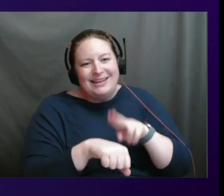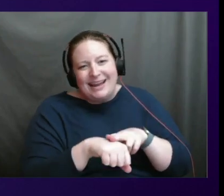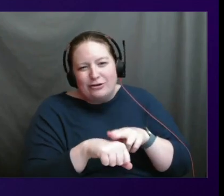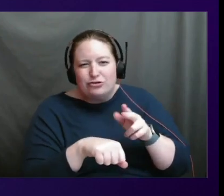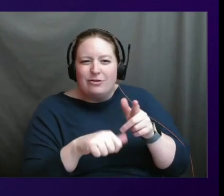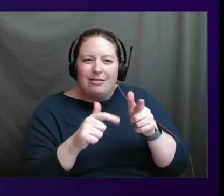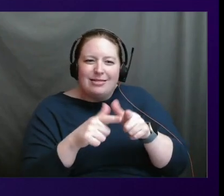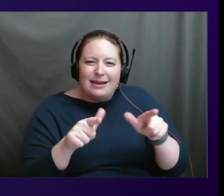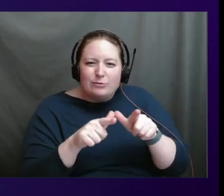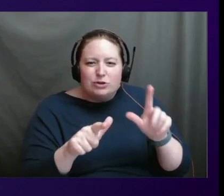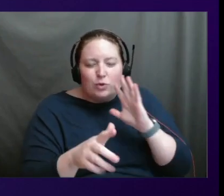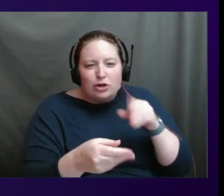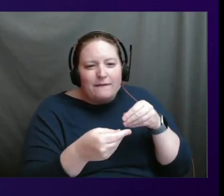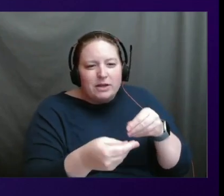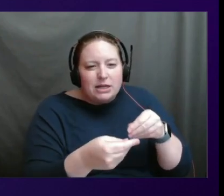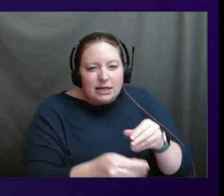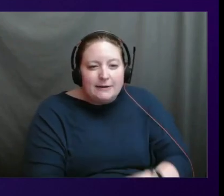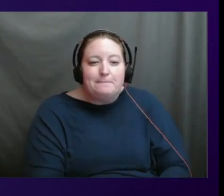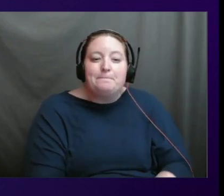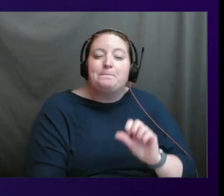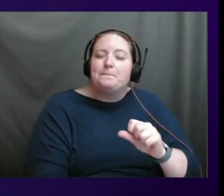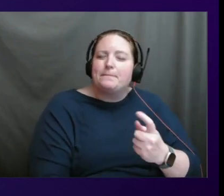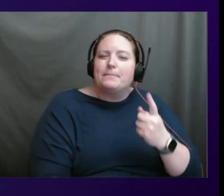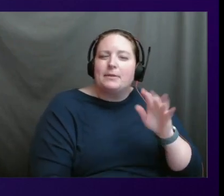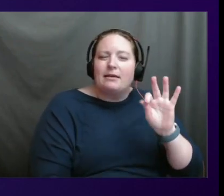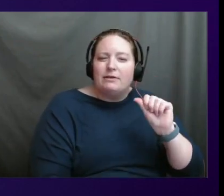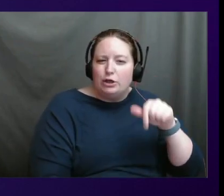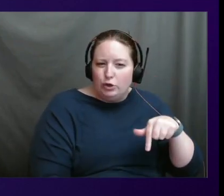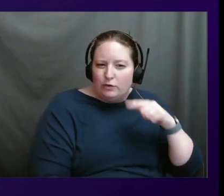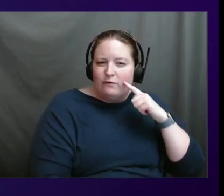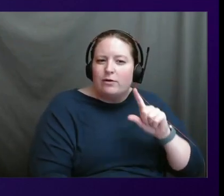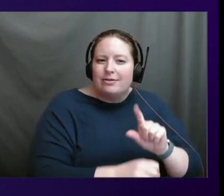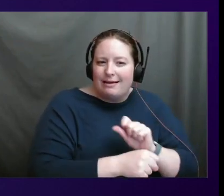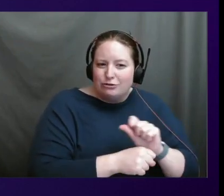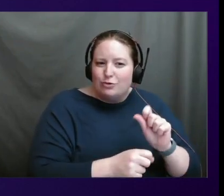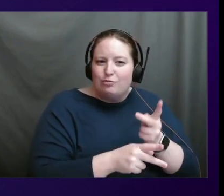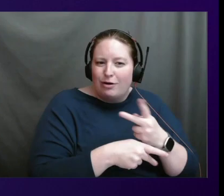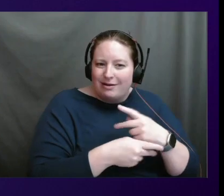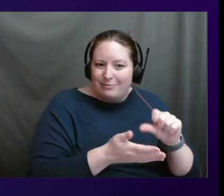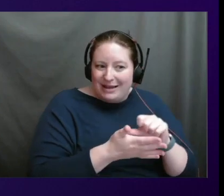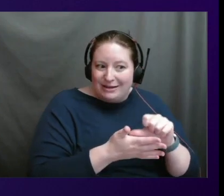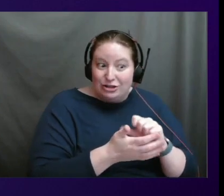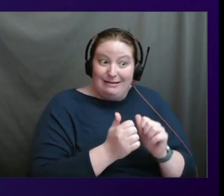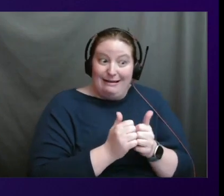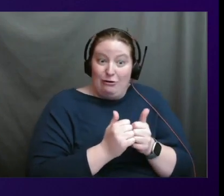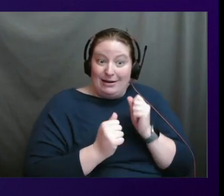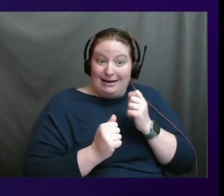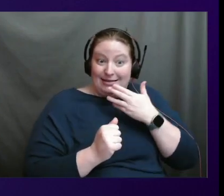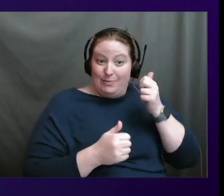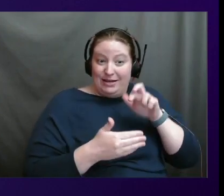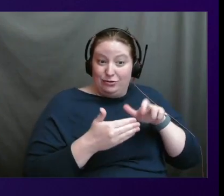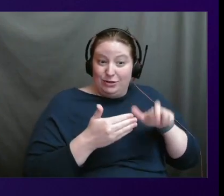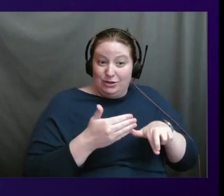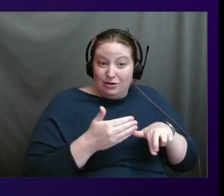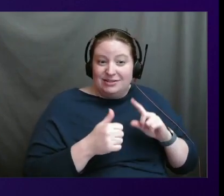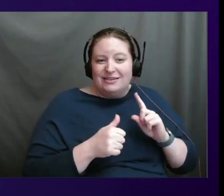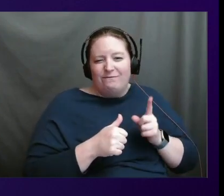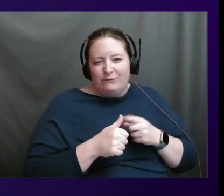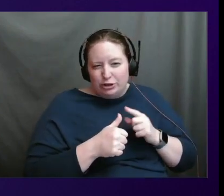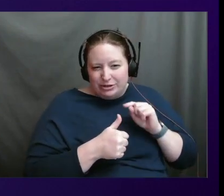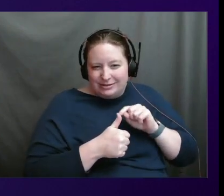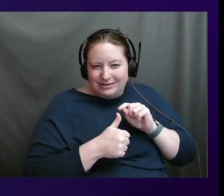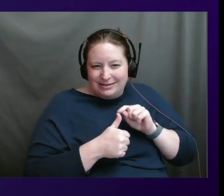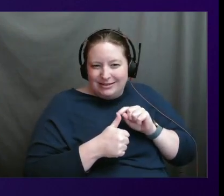feeding it? Yeah, so one of the FAQs on the actual product page is like, how can I get the best results from it? The first one is to give it